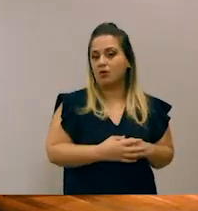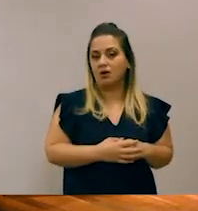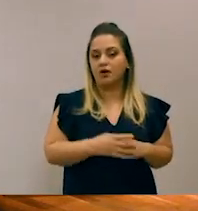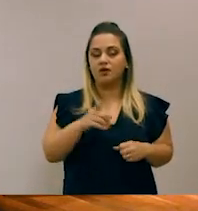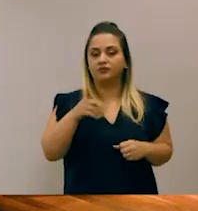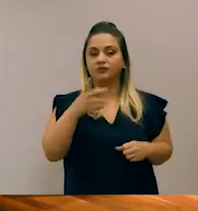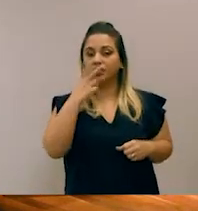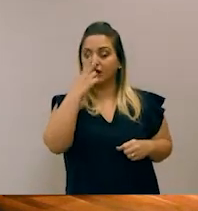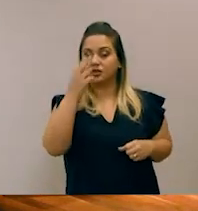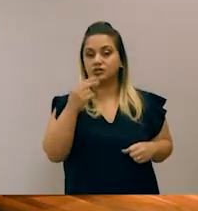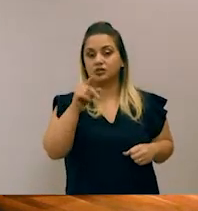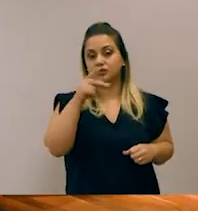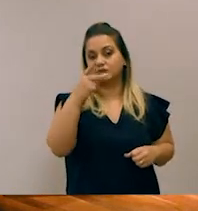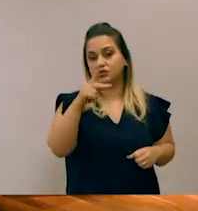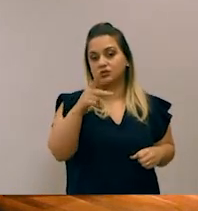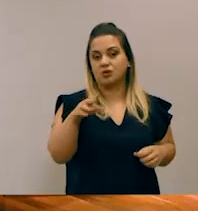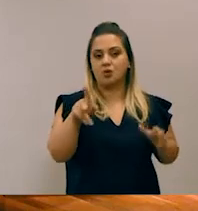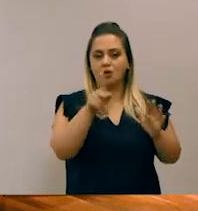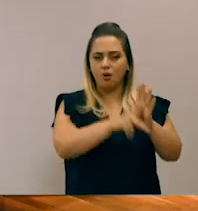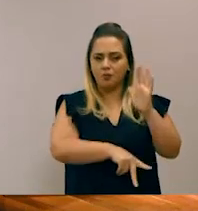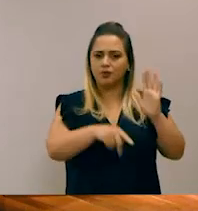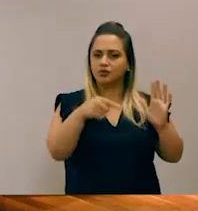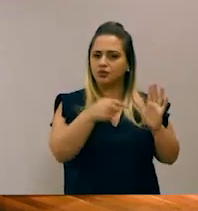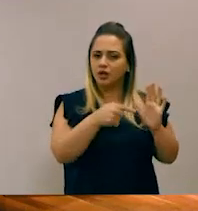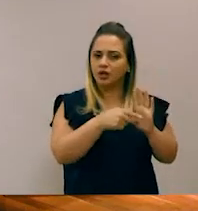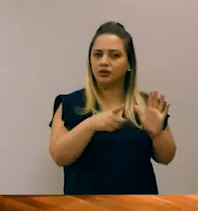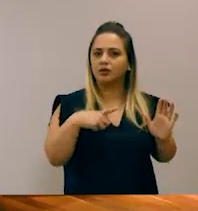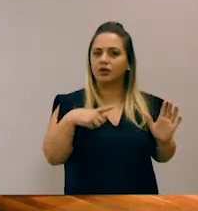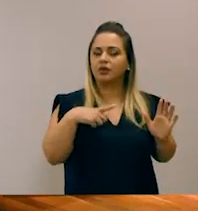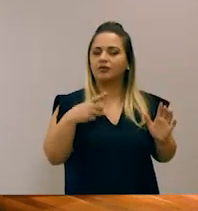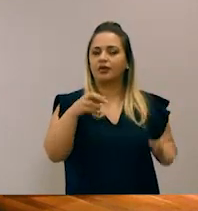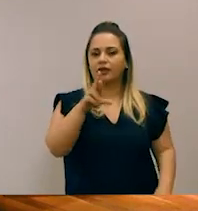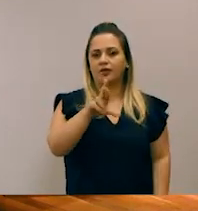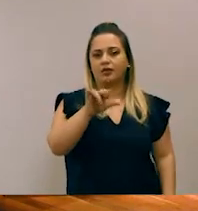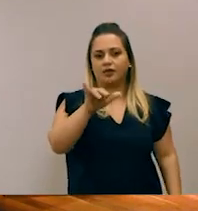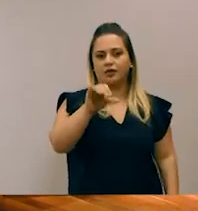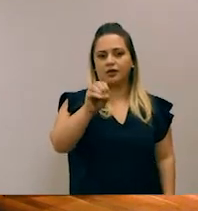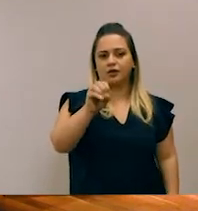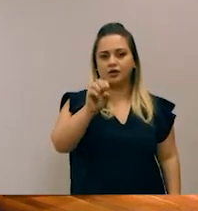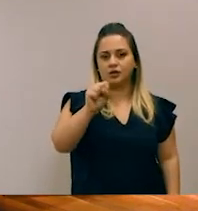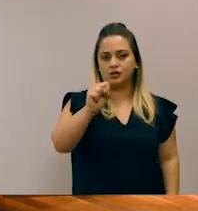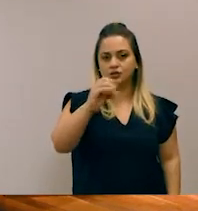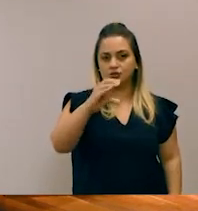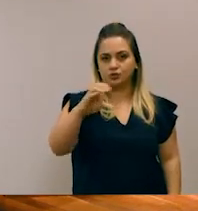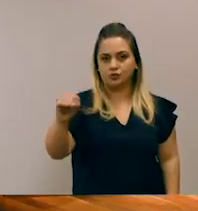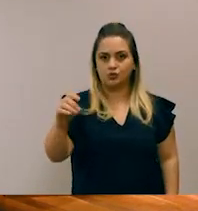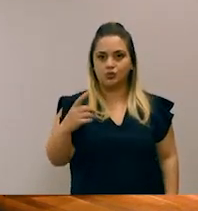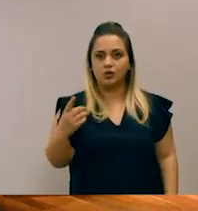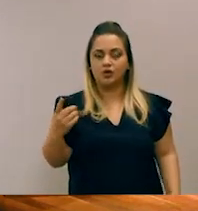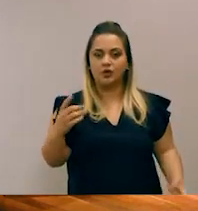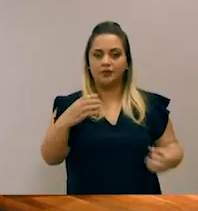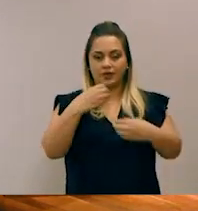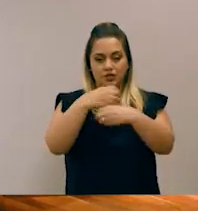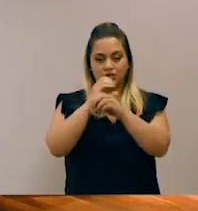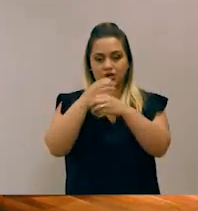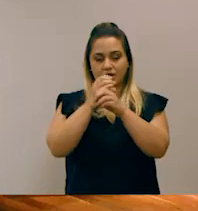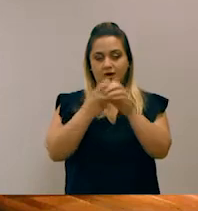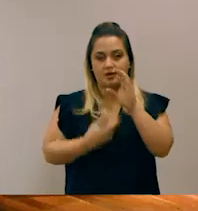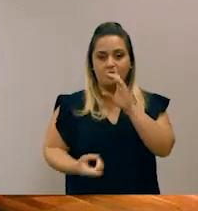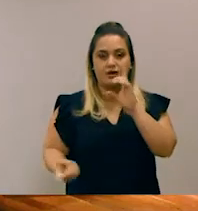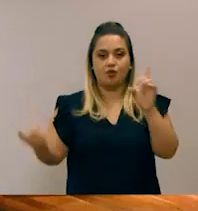little frequently used words, you can have a good grade anyway. So have you seen in your project people doing the